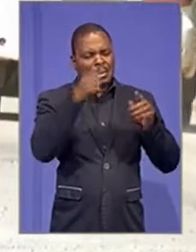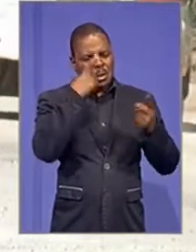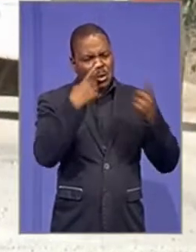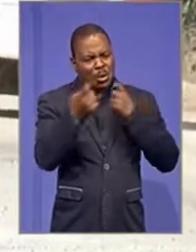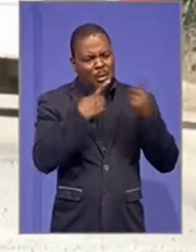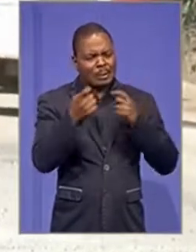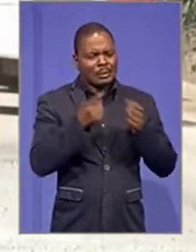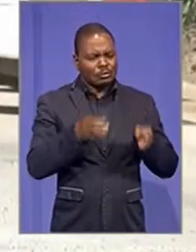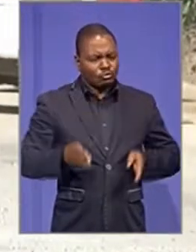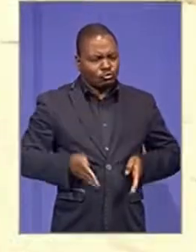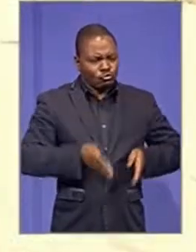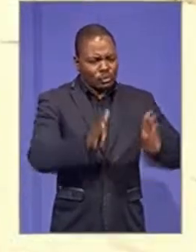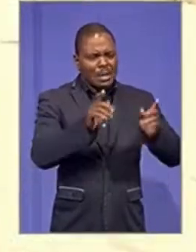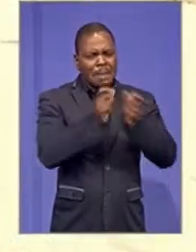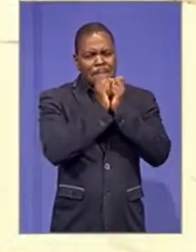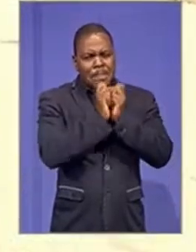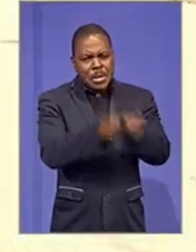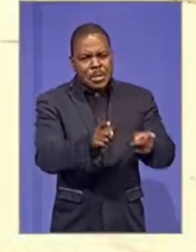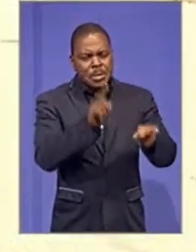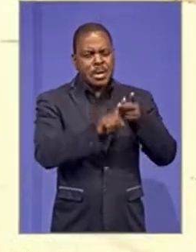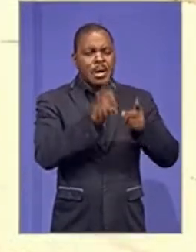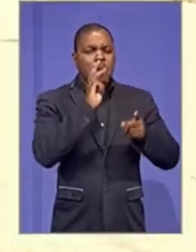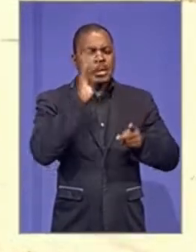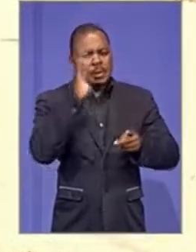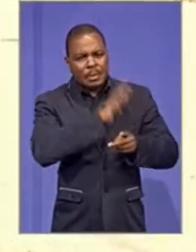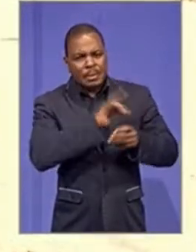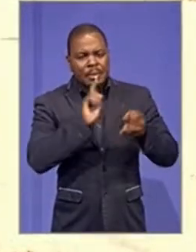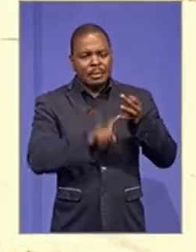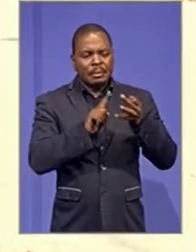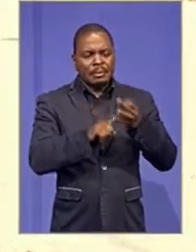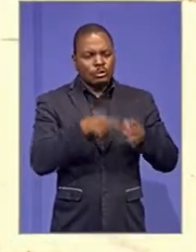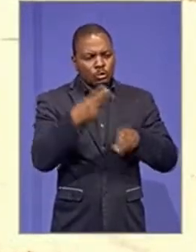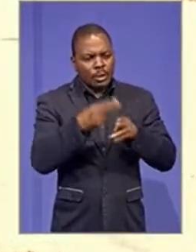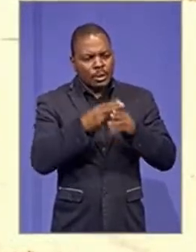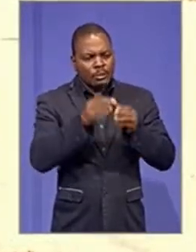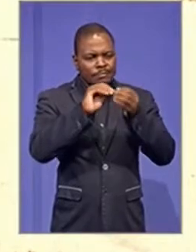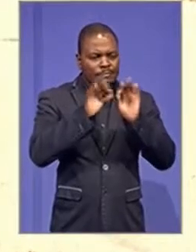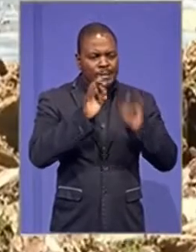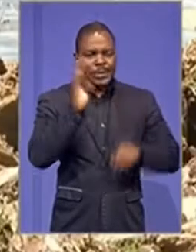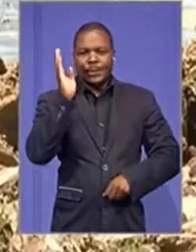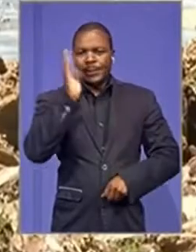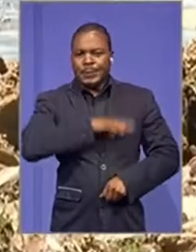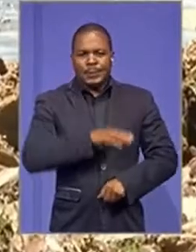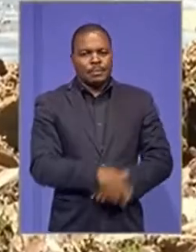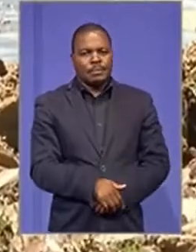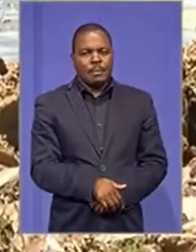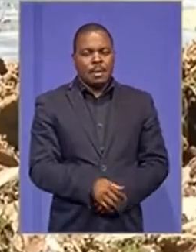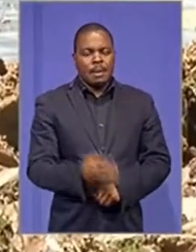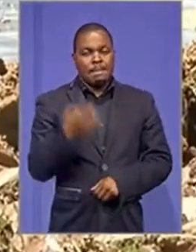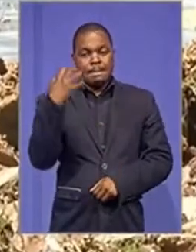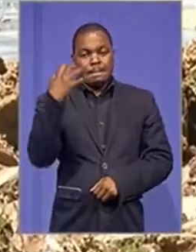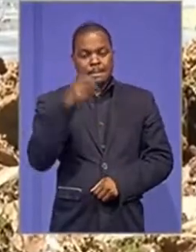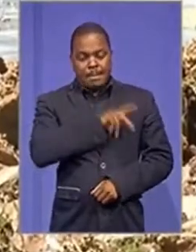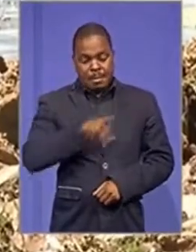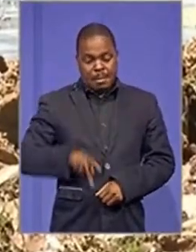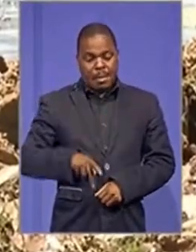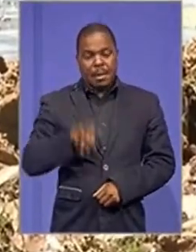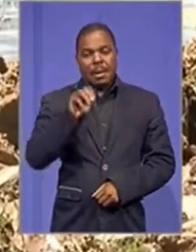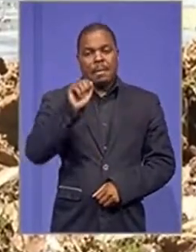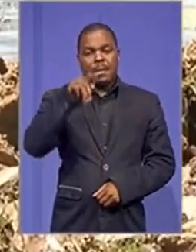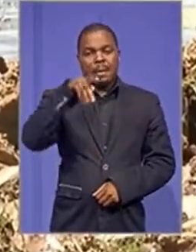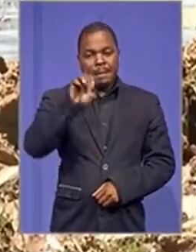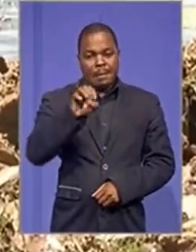mebila ye e senyegilego, tlhokego ya metse le tshepidišo ya maleba ya kelela tšhila. Tonakgolo Mape o re badudi